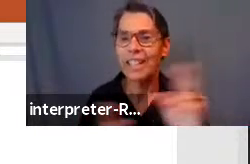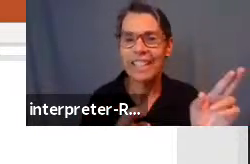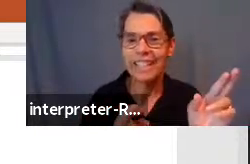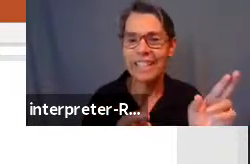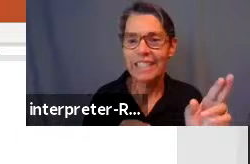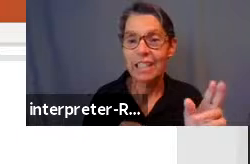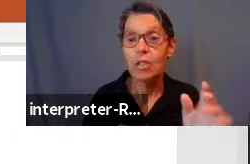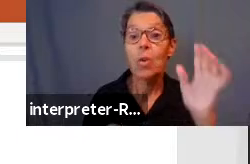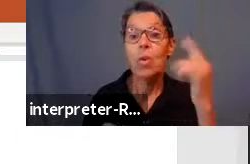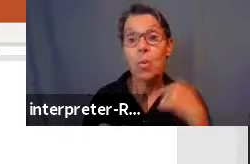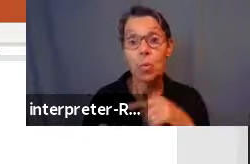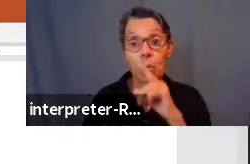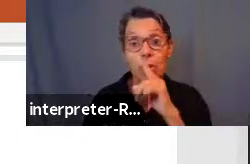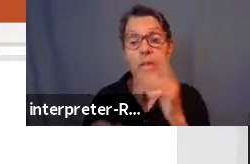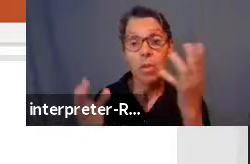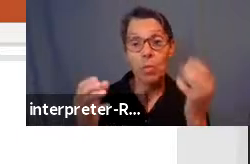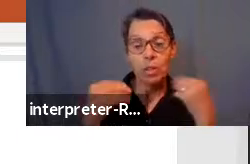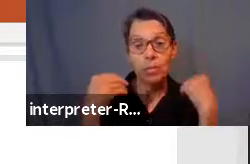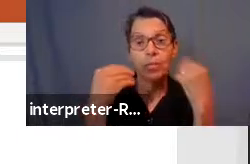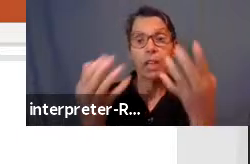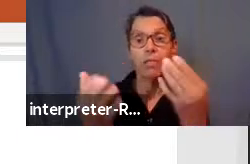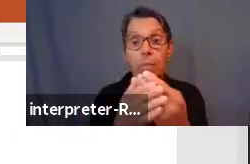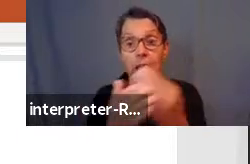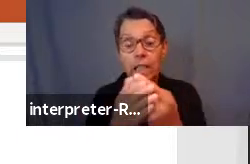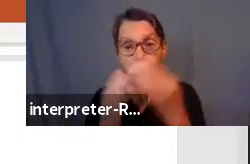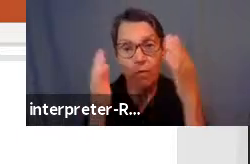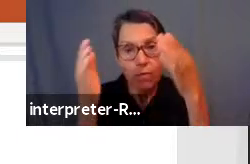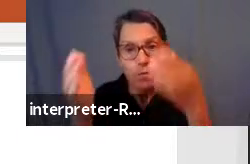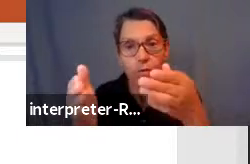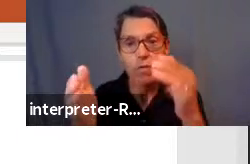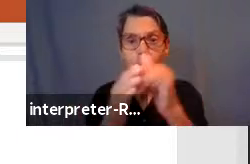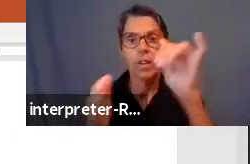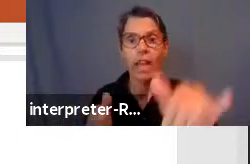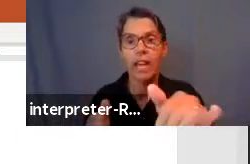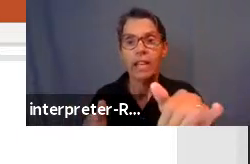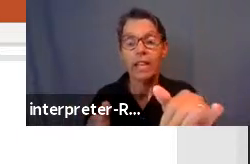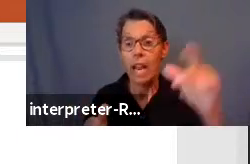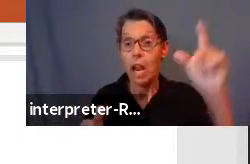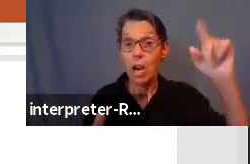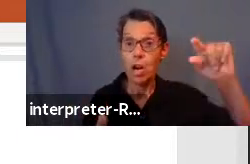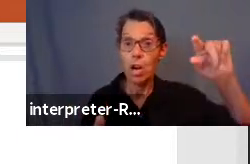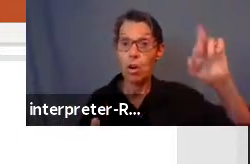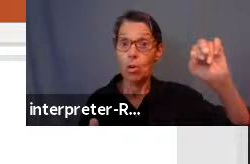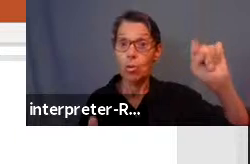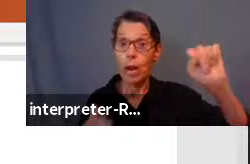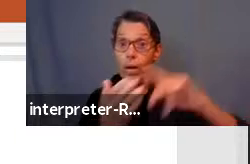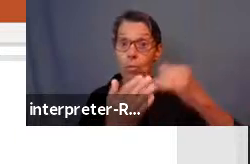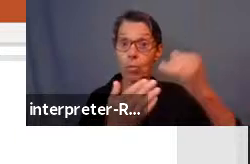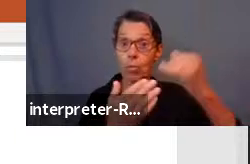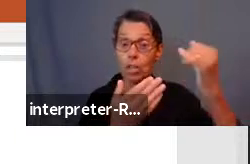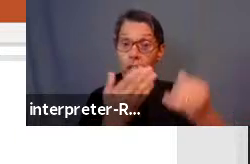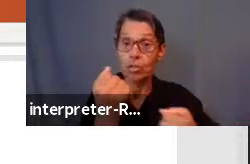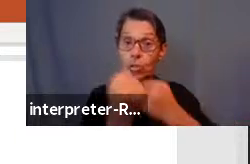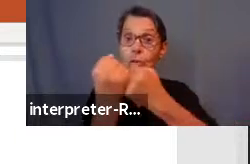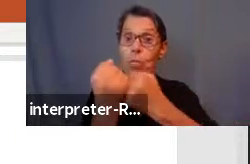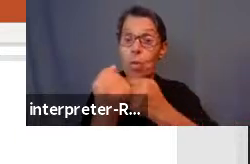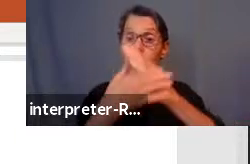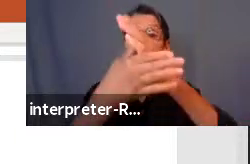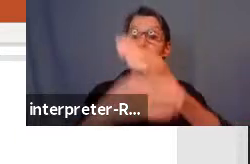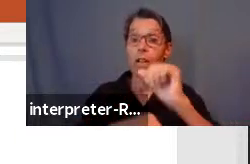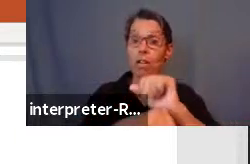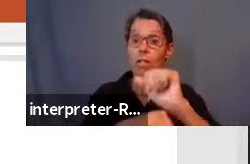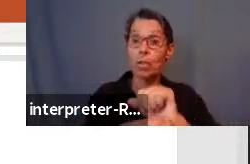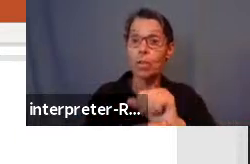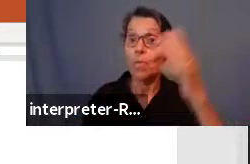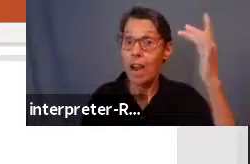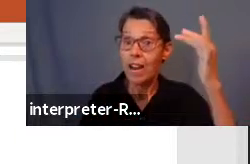puts grant processes there, and we continue to focus because we know that work saves us in the end of doing less work whenever it becomes